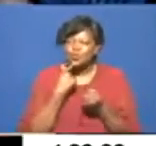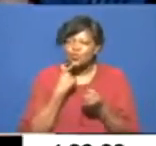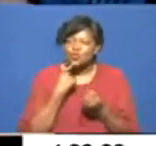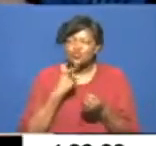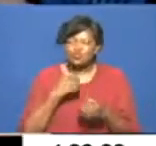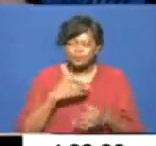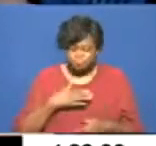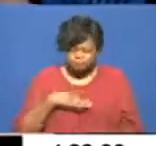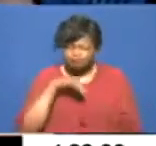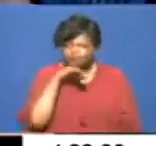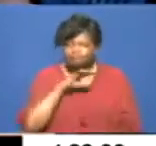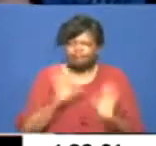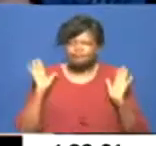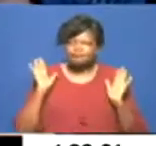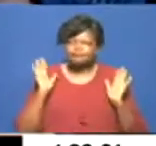Amolo Odinga.